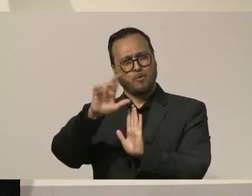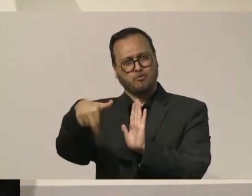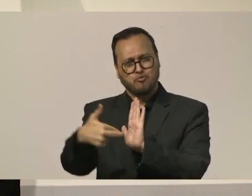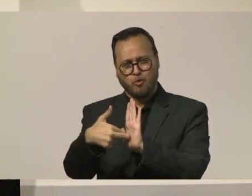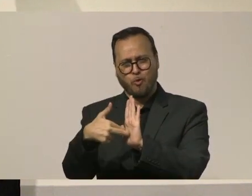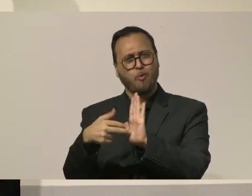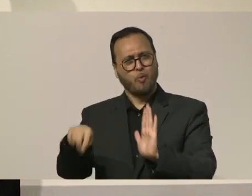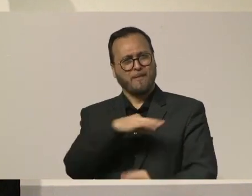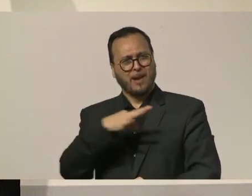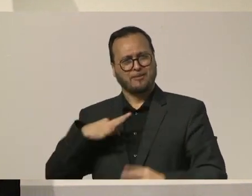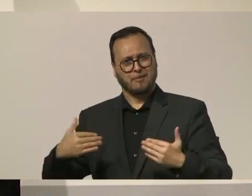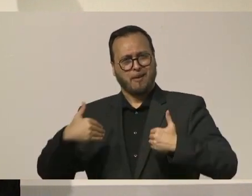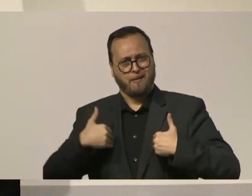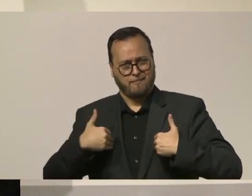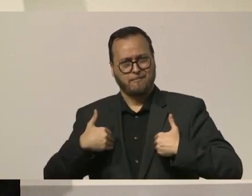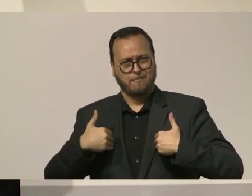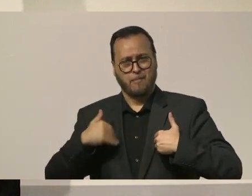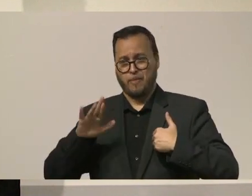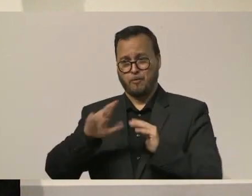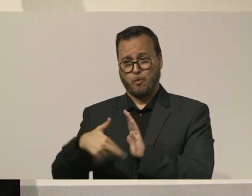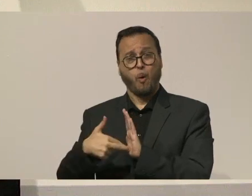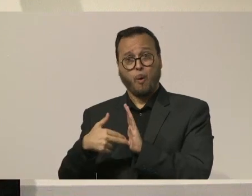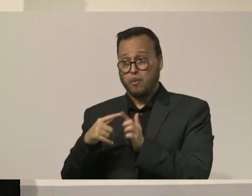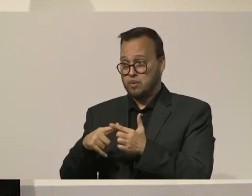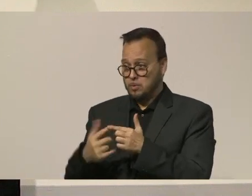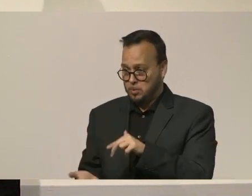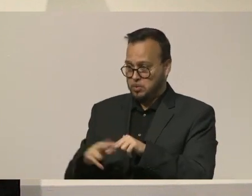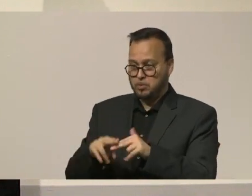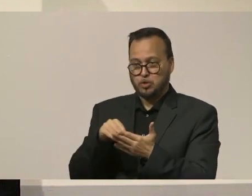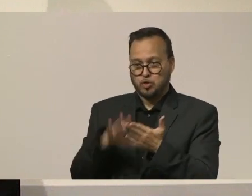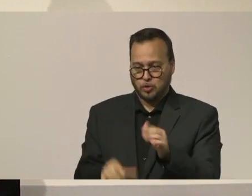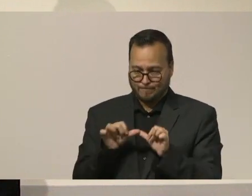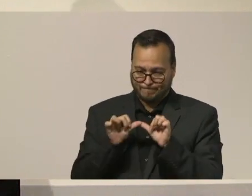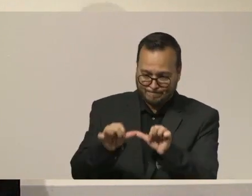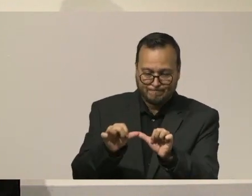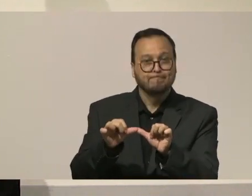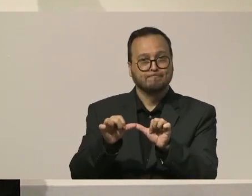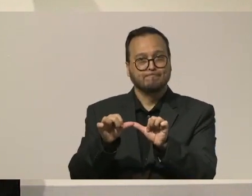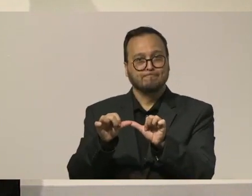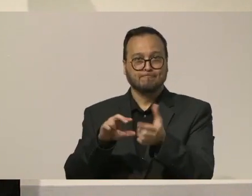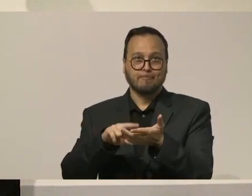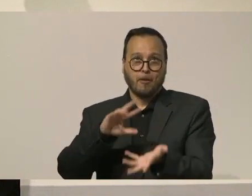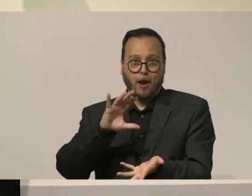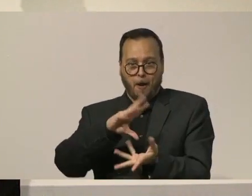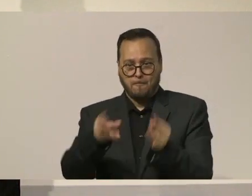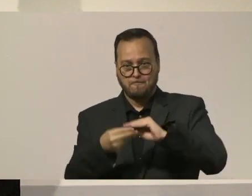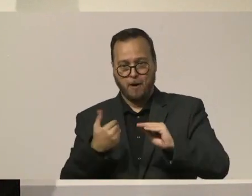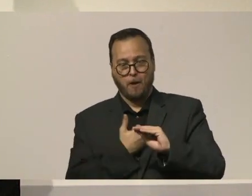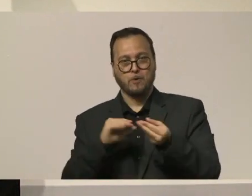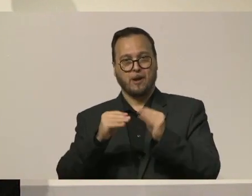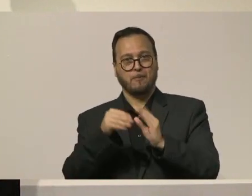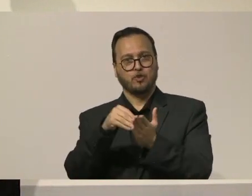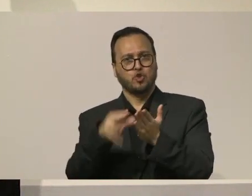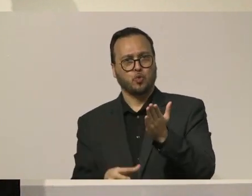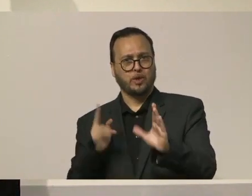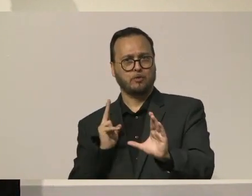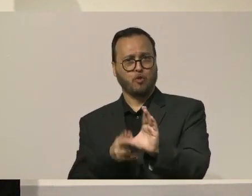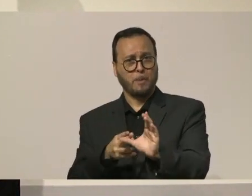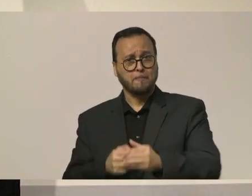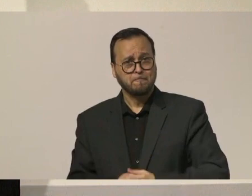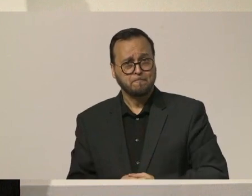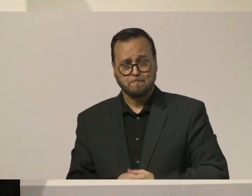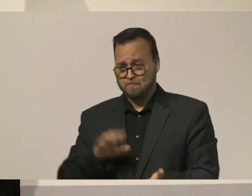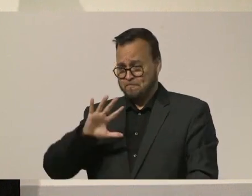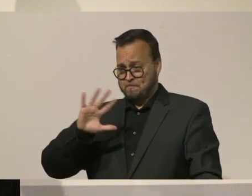they play in that capacity in increasing student retention and therefore overall enrollment. All of these colleagues across